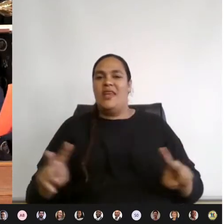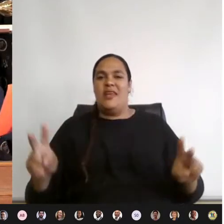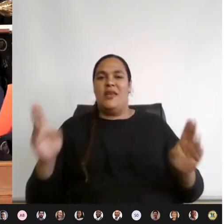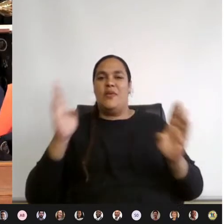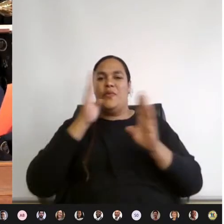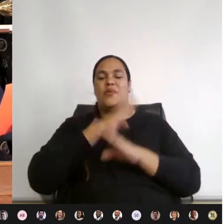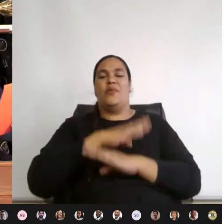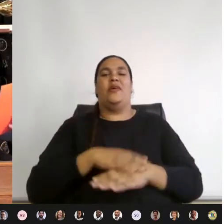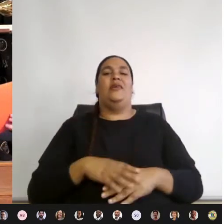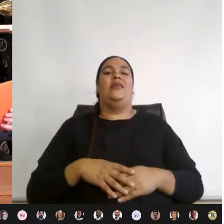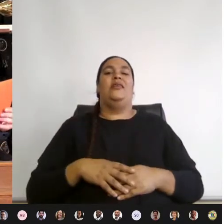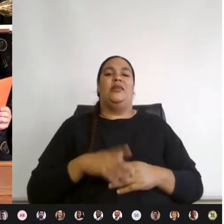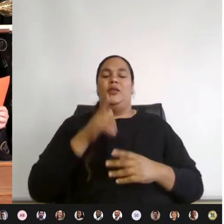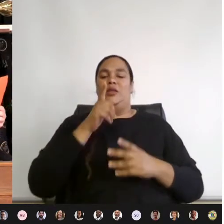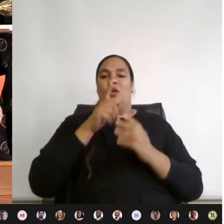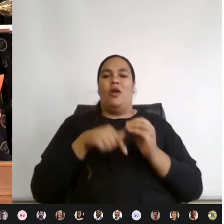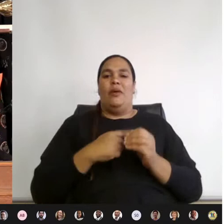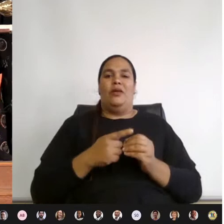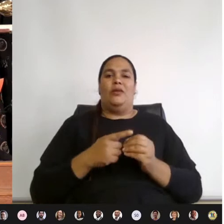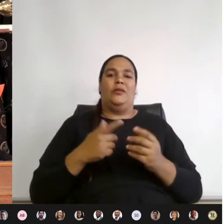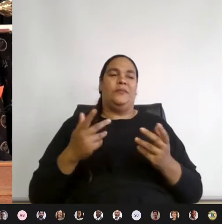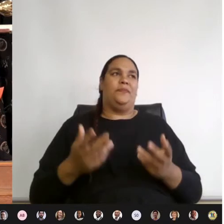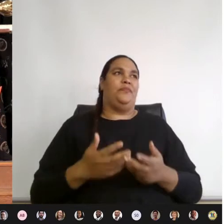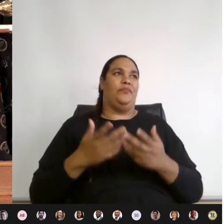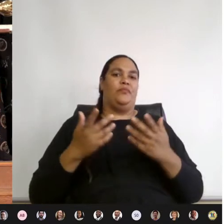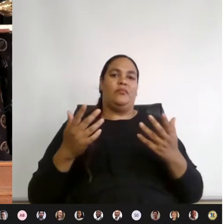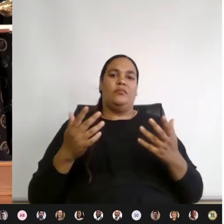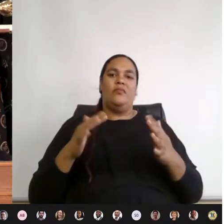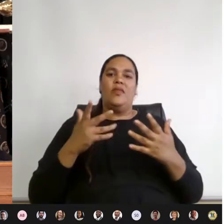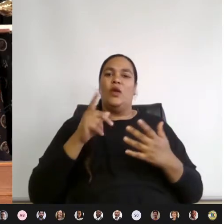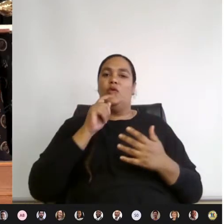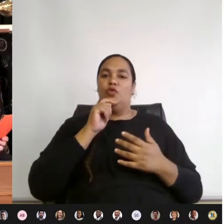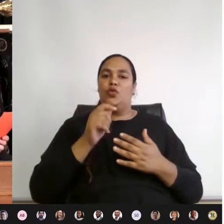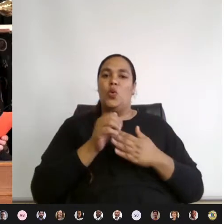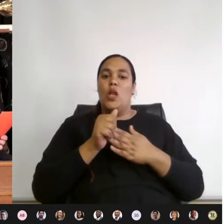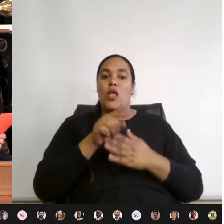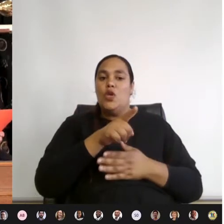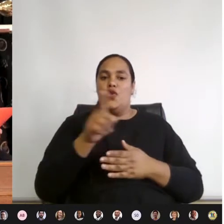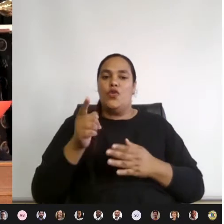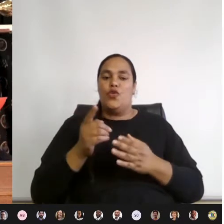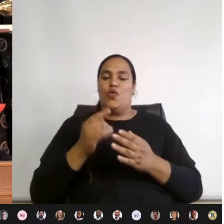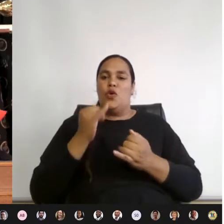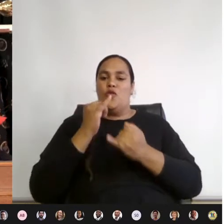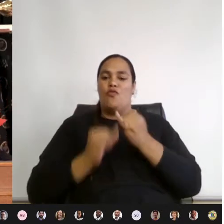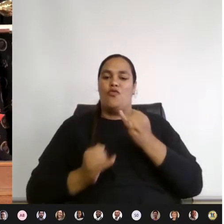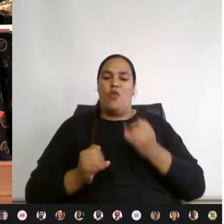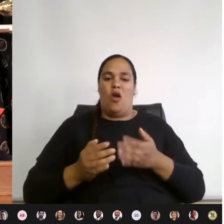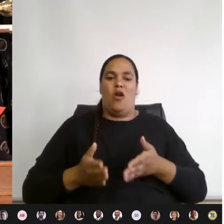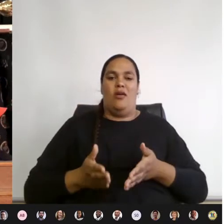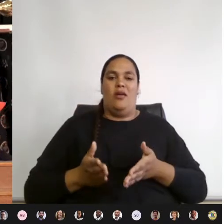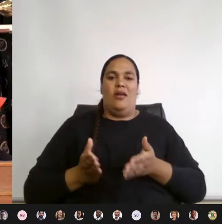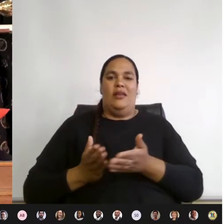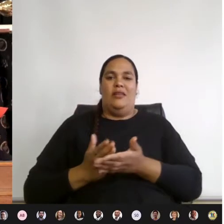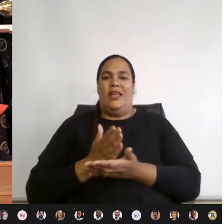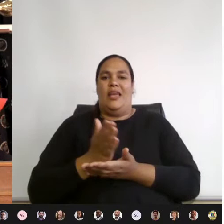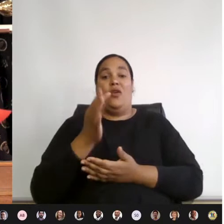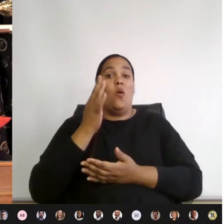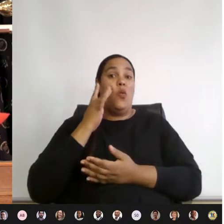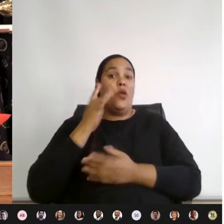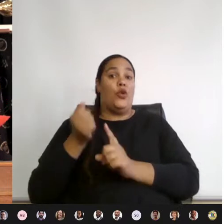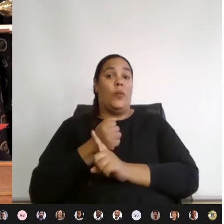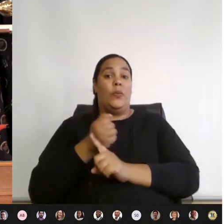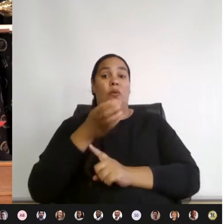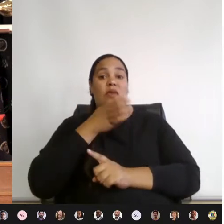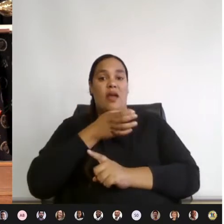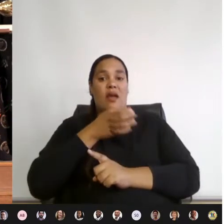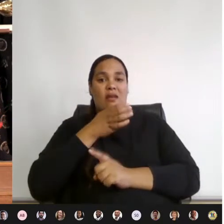It talks about how it really does lead you in the wrong direction, and the abuse of alcohol puts